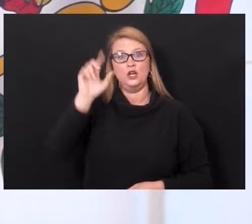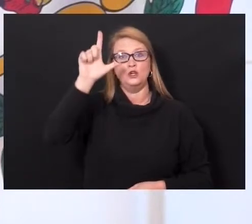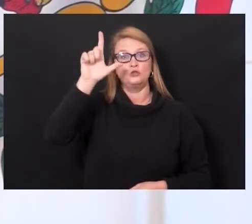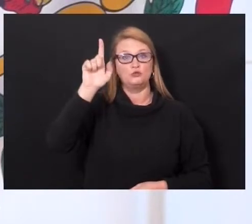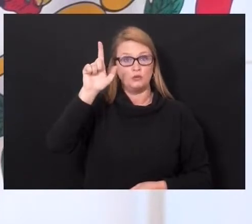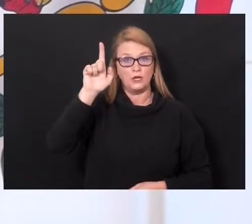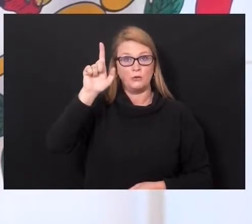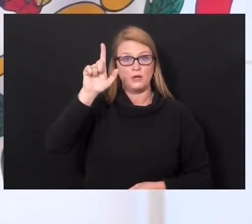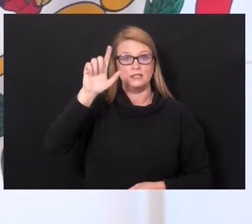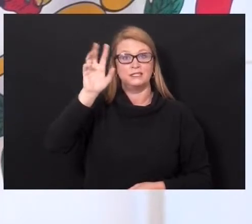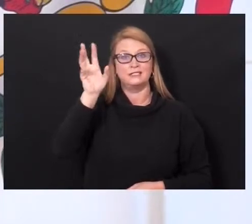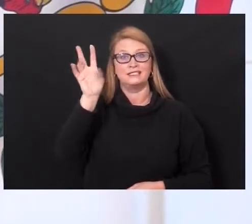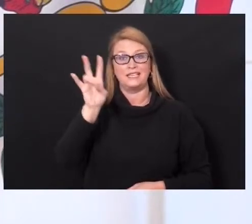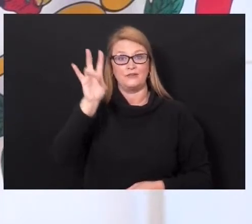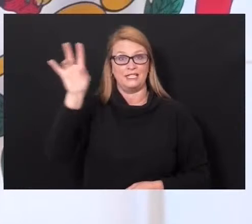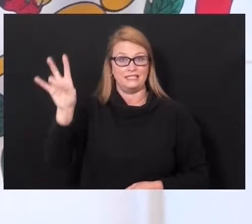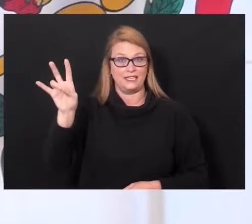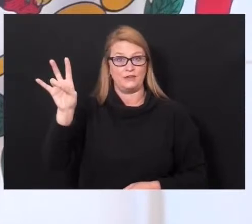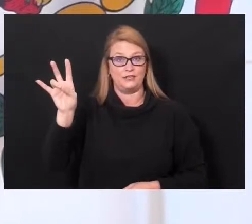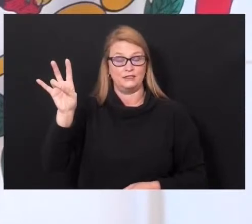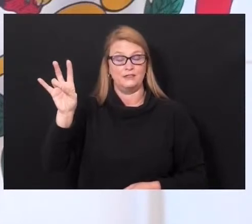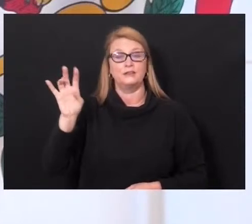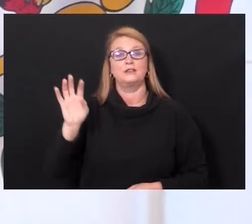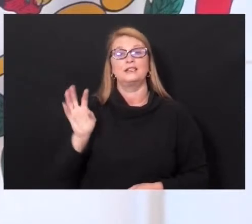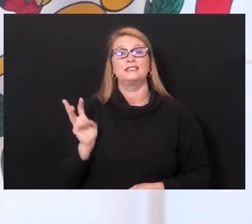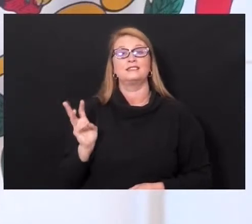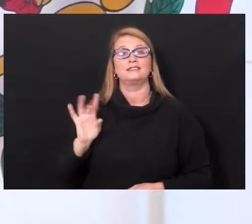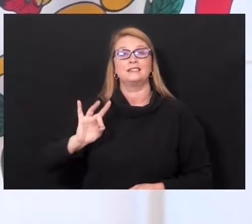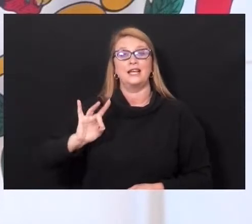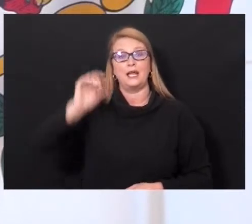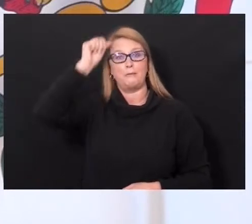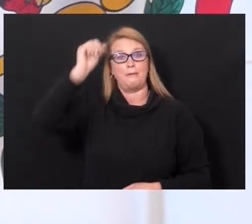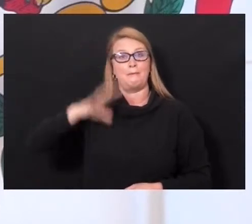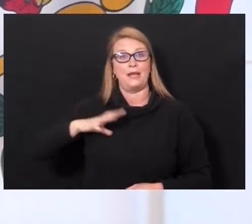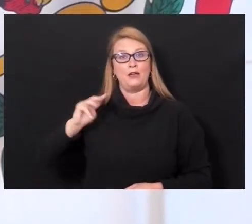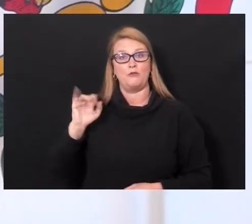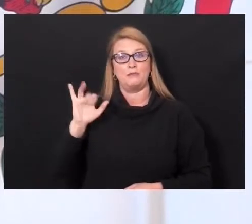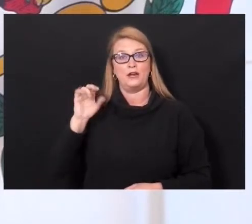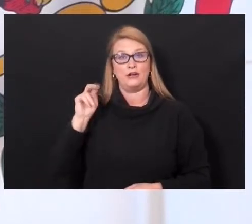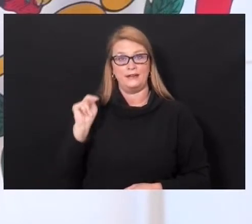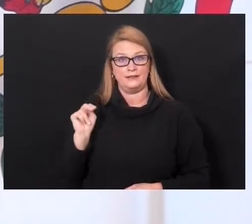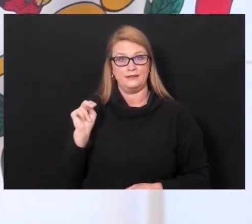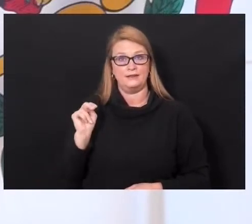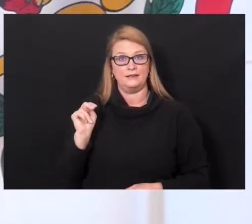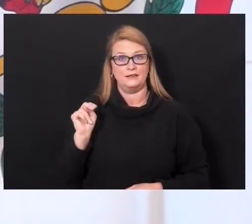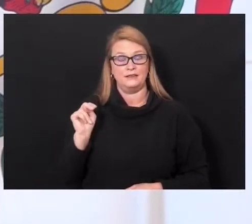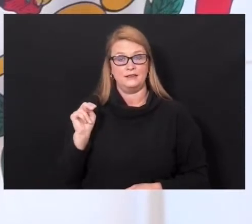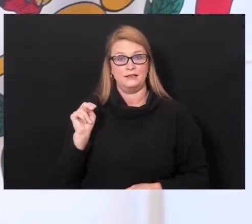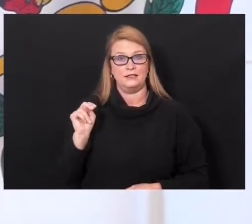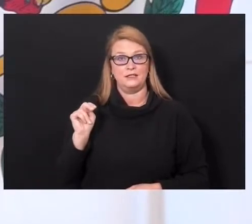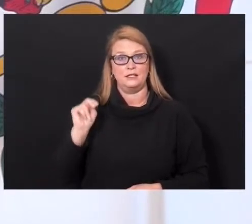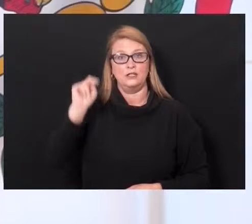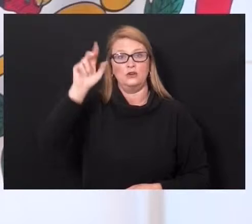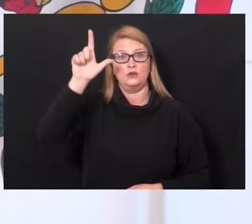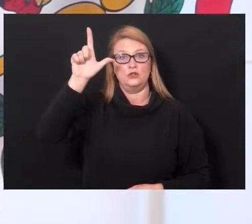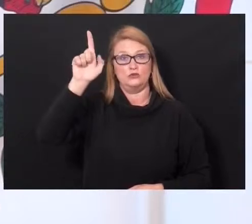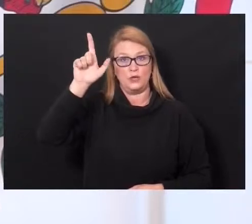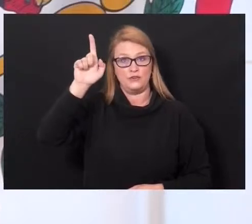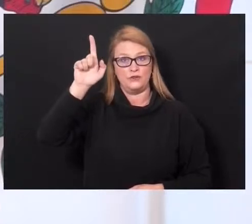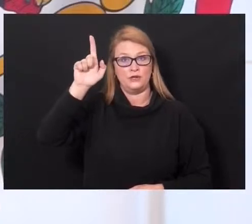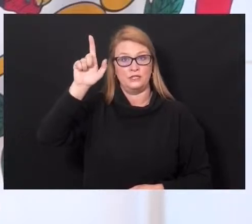21st 177th death is a 68-year-old male from Marion County. Our